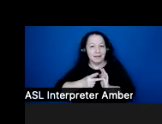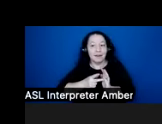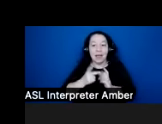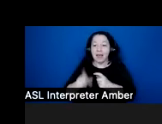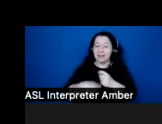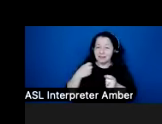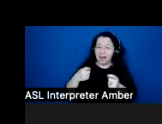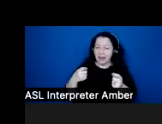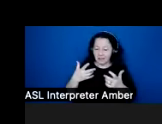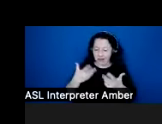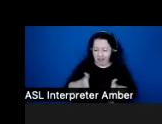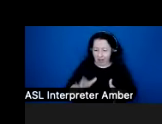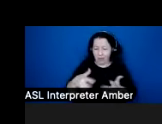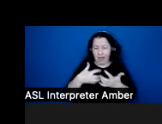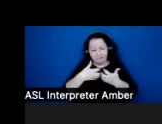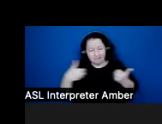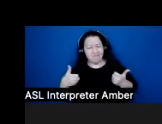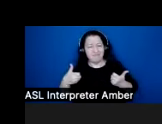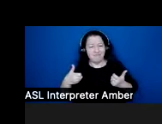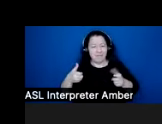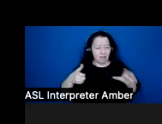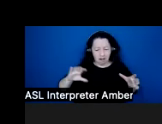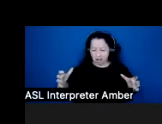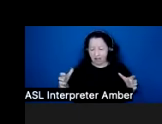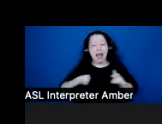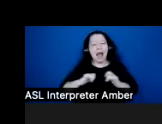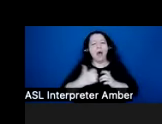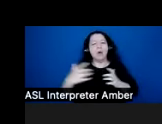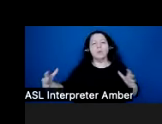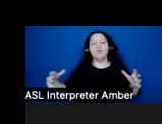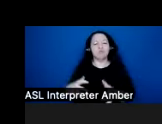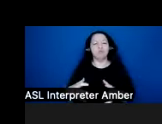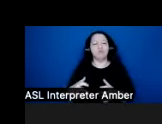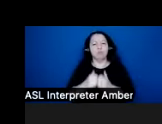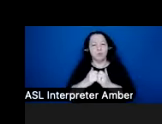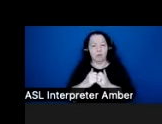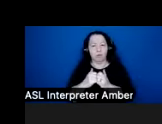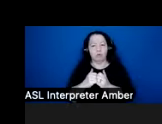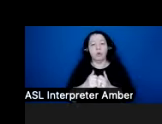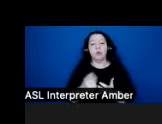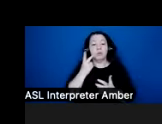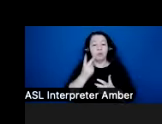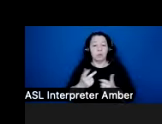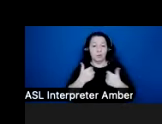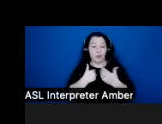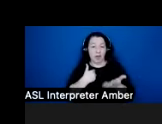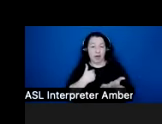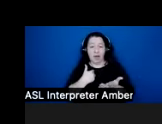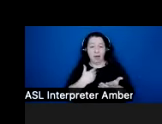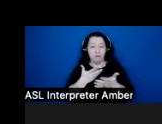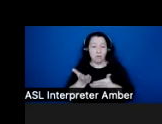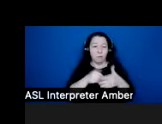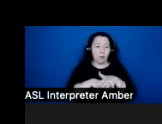together? So we see here that on mainstream, we have social constructs created to maintain, again, and keep